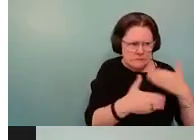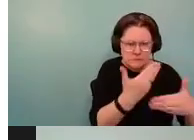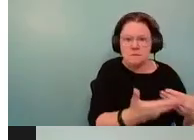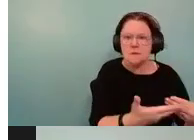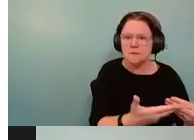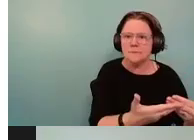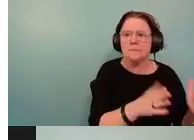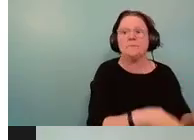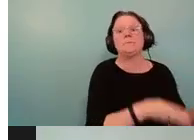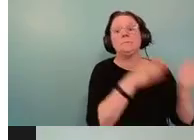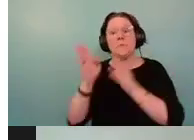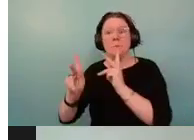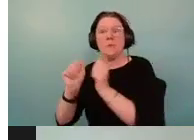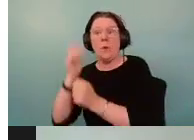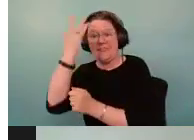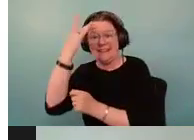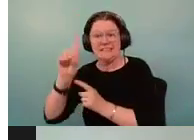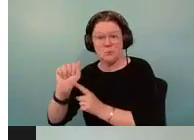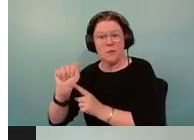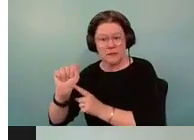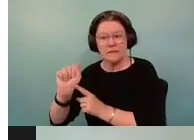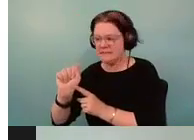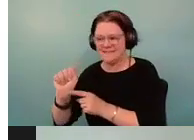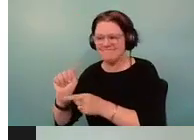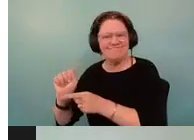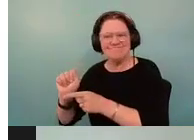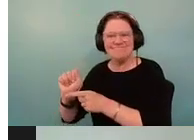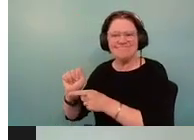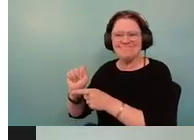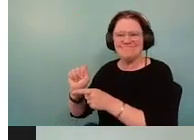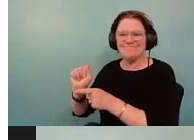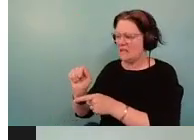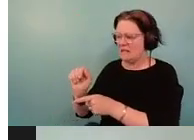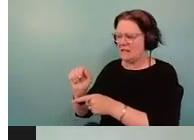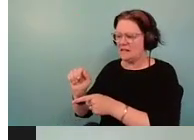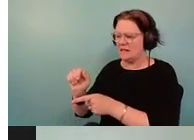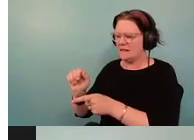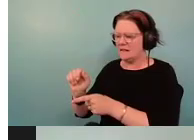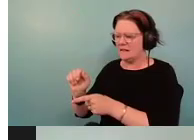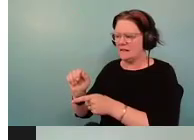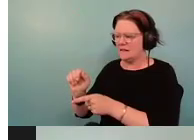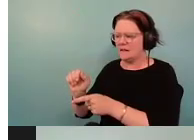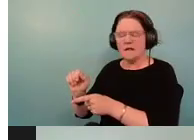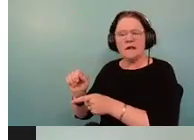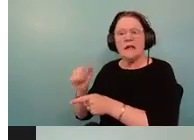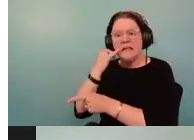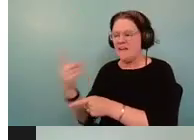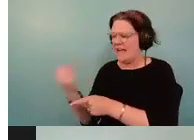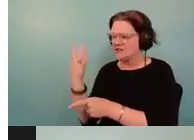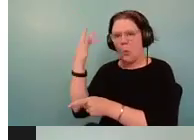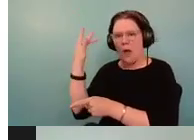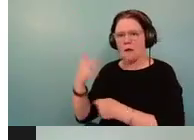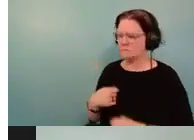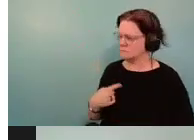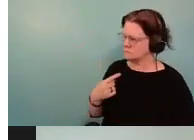are. People with intellectual disabilities often don't get to the point that the people around them allow